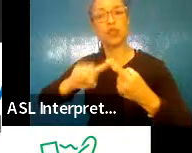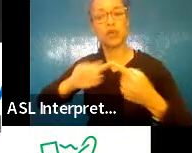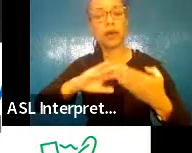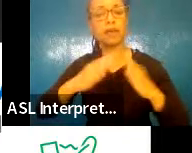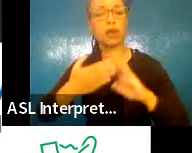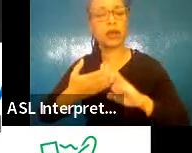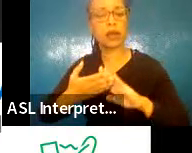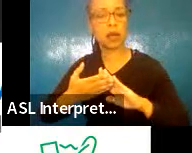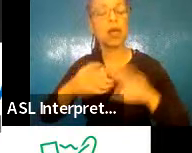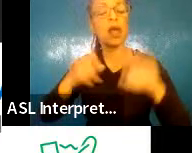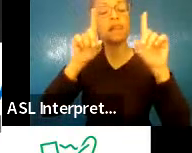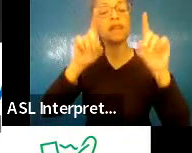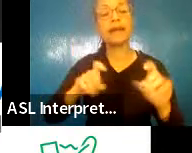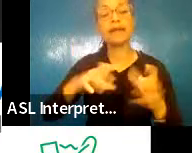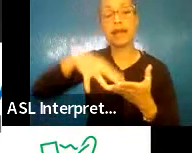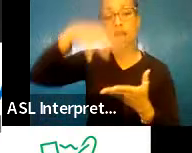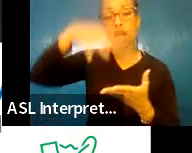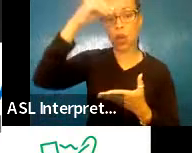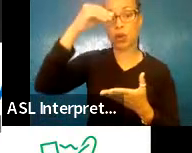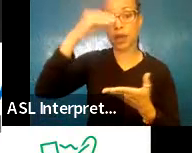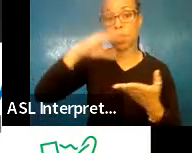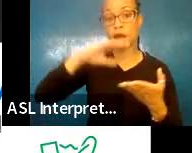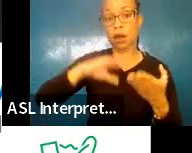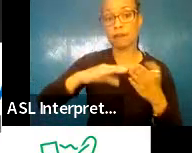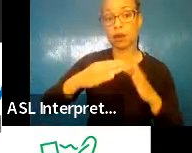testing learning community that